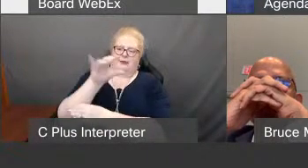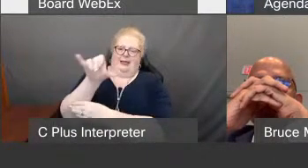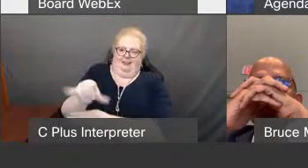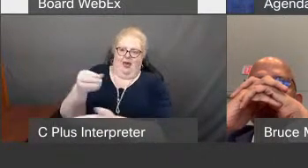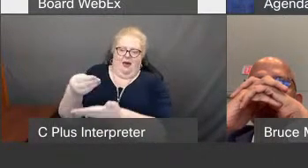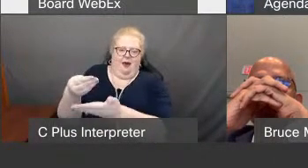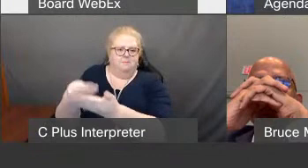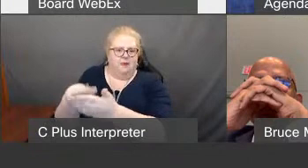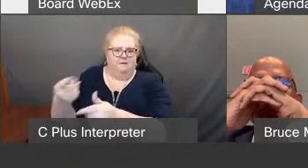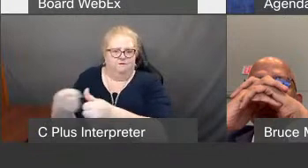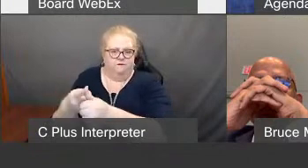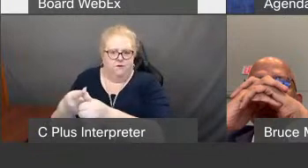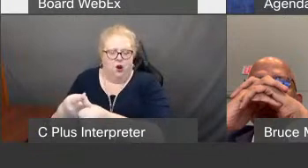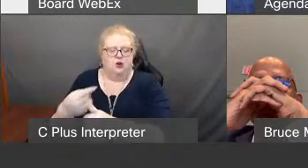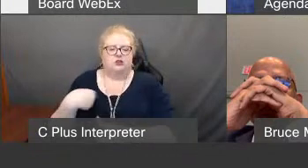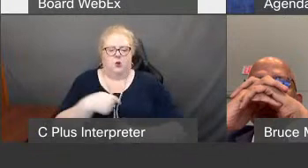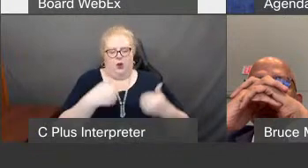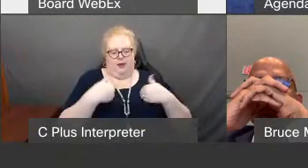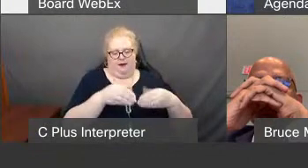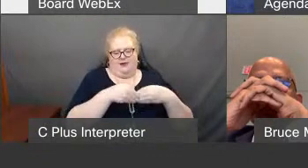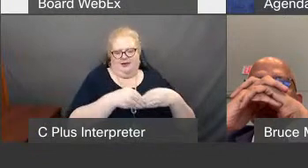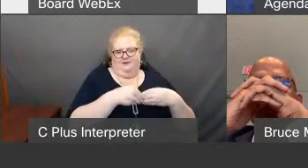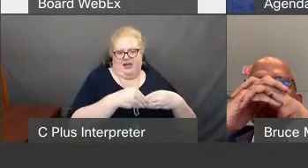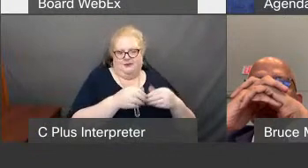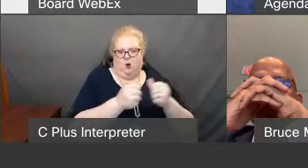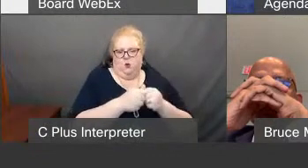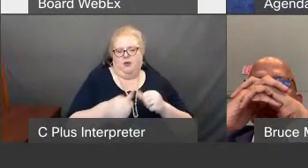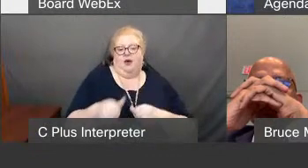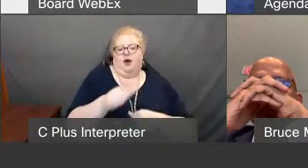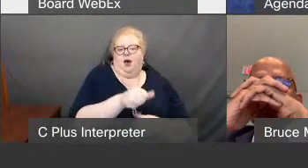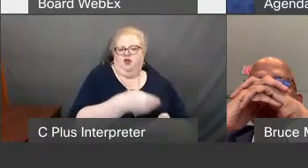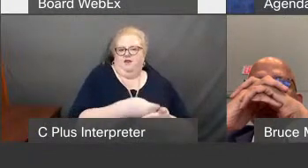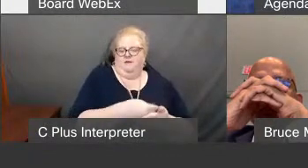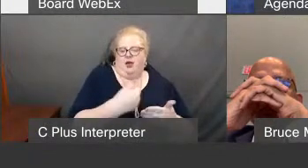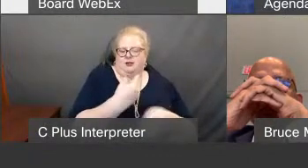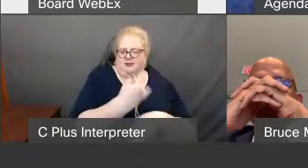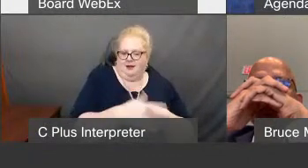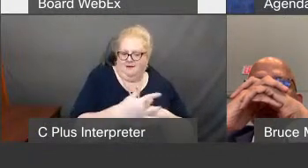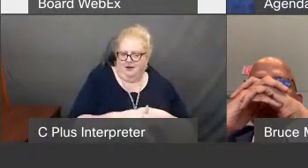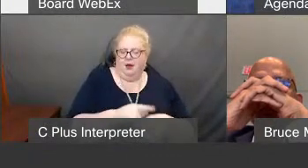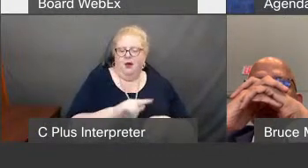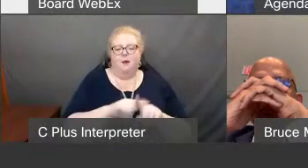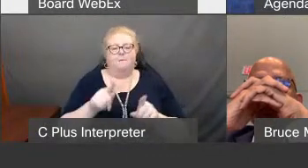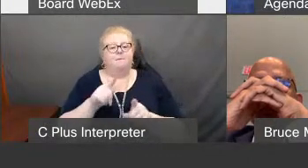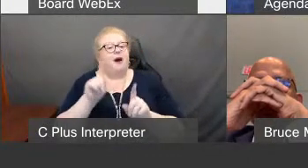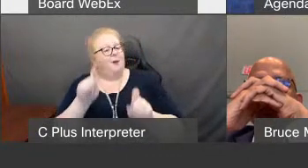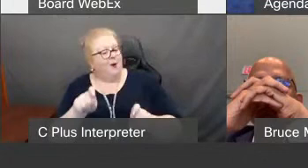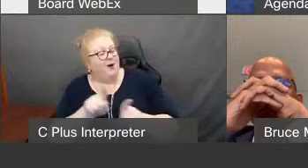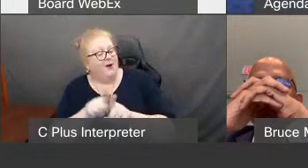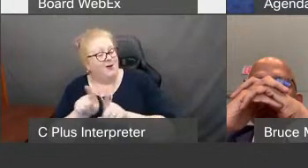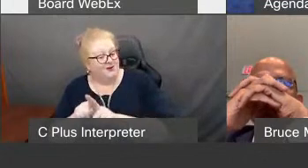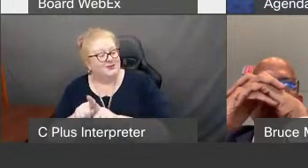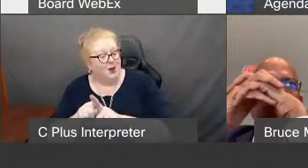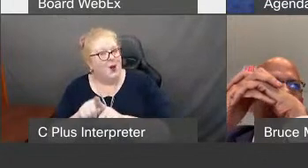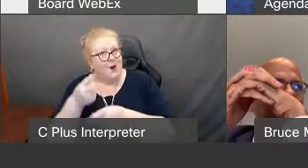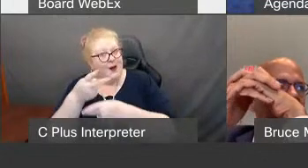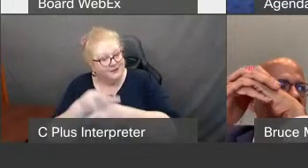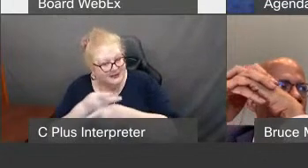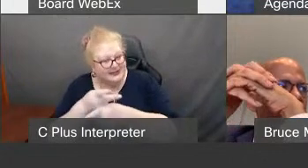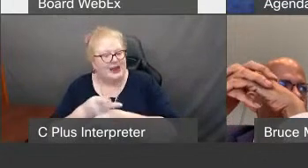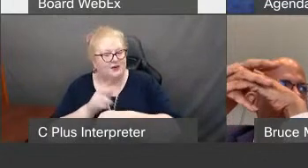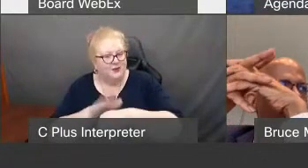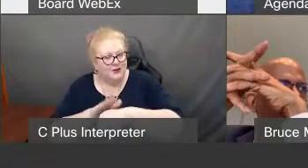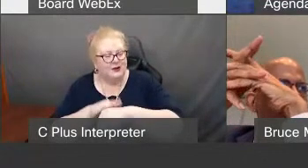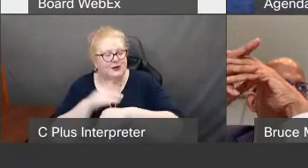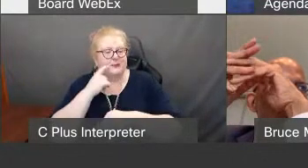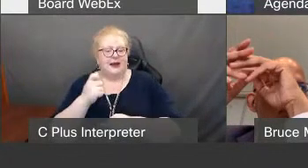additional flexibility with other funds that's available. But we also have to be very cautious because one of the specific guidelines